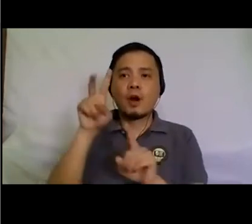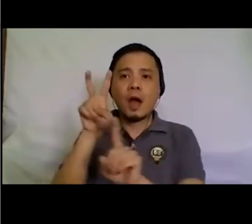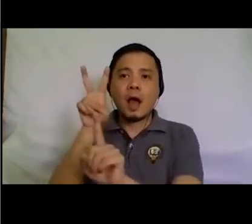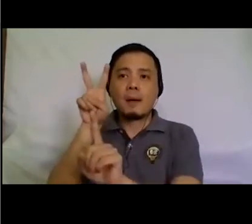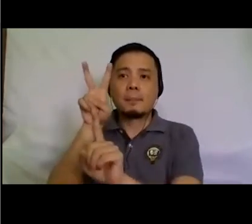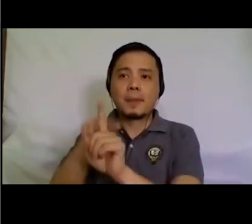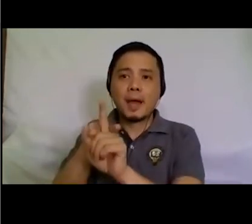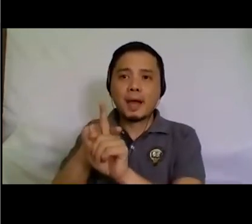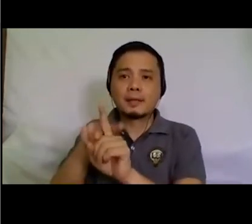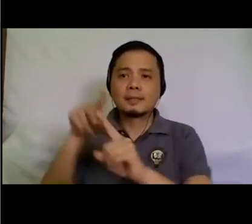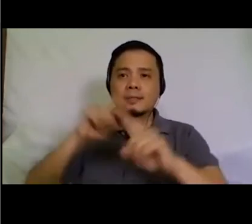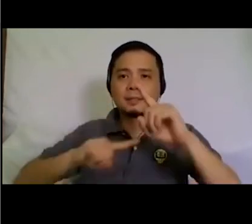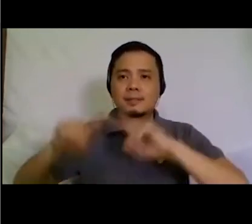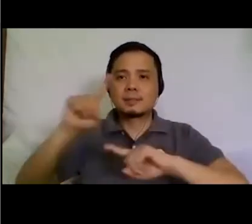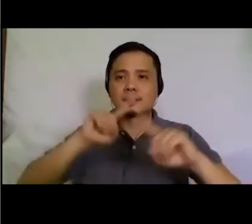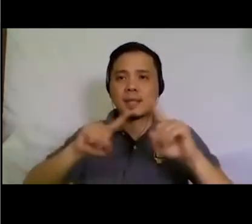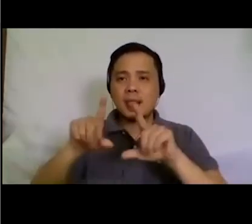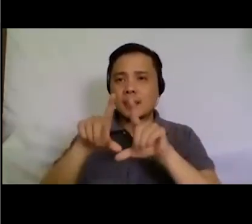now.